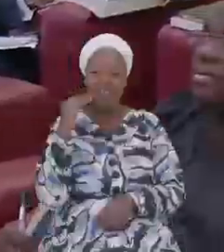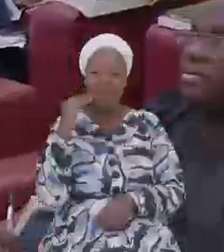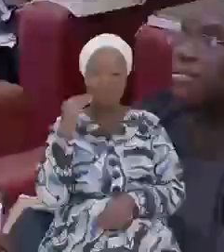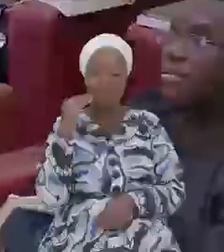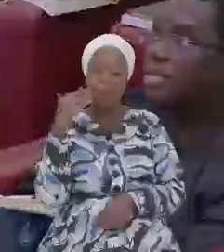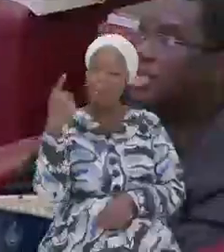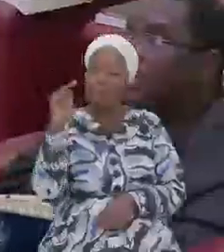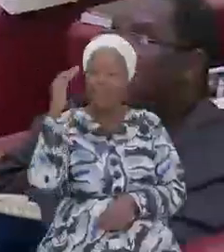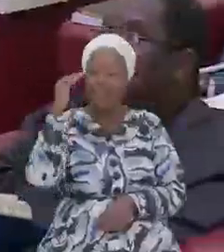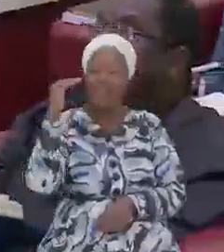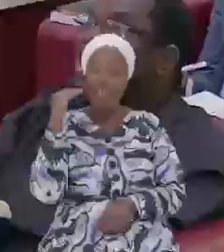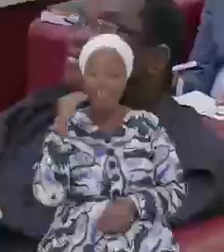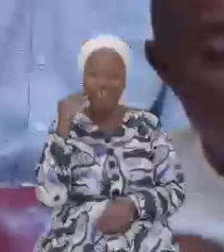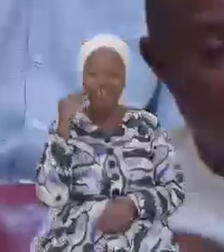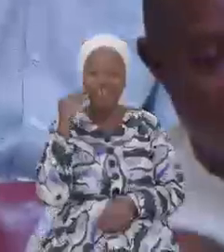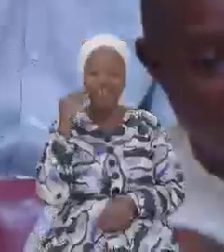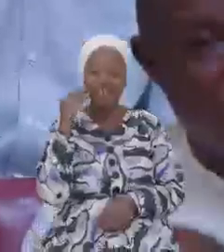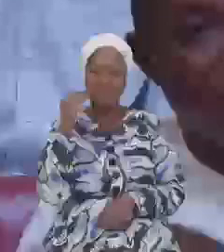the head.